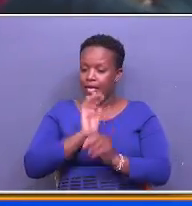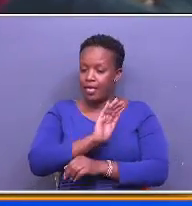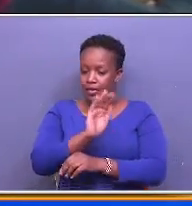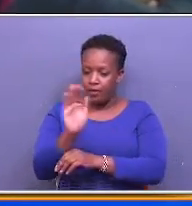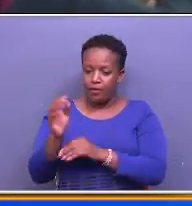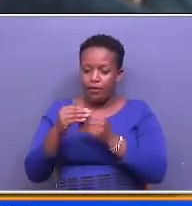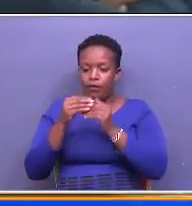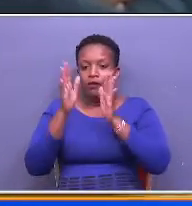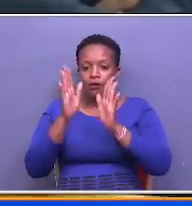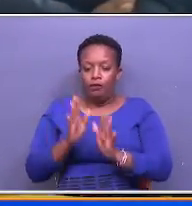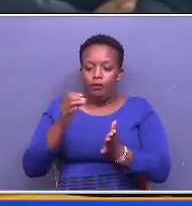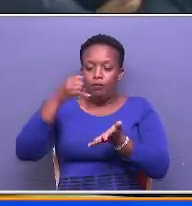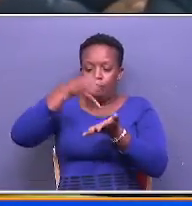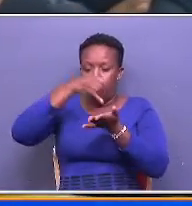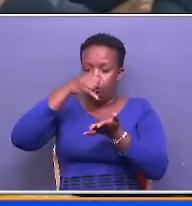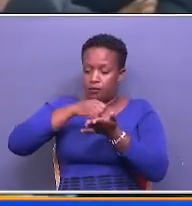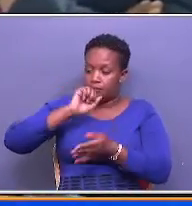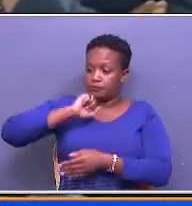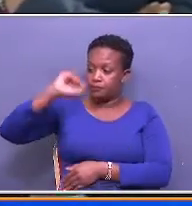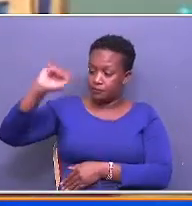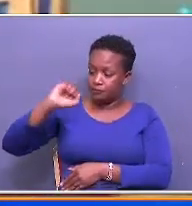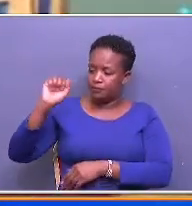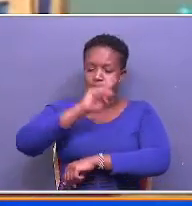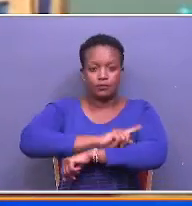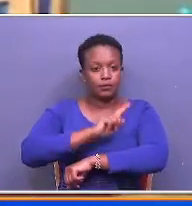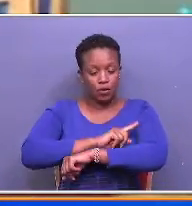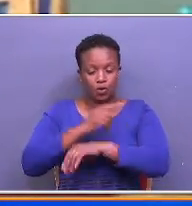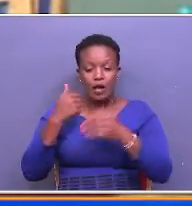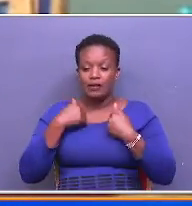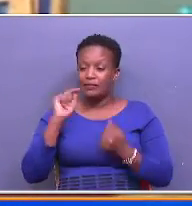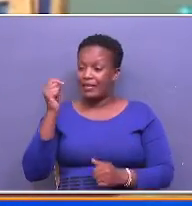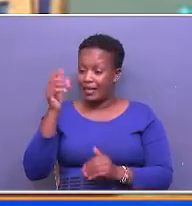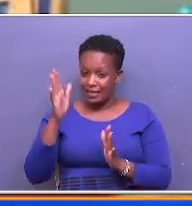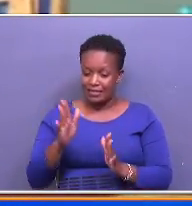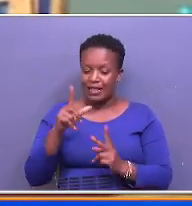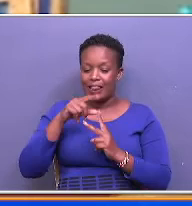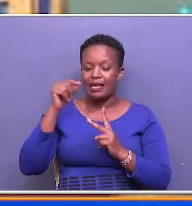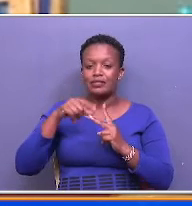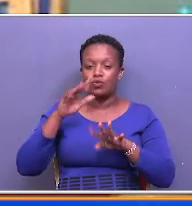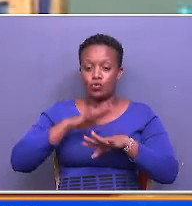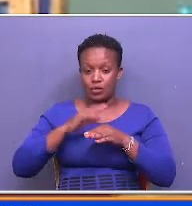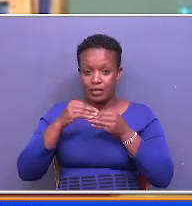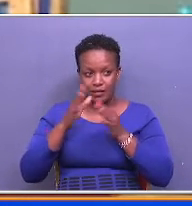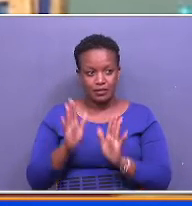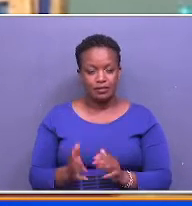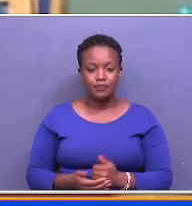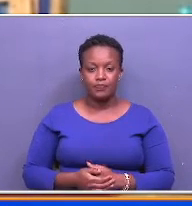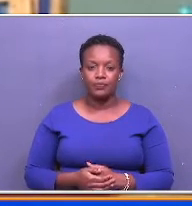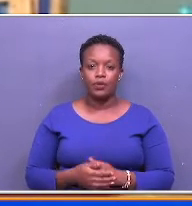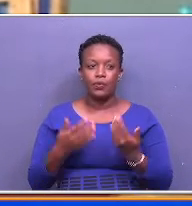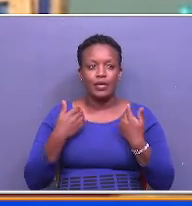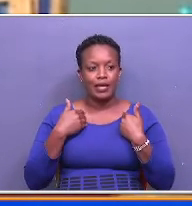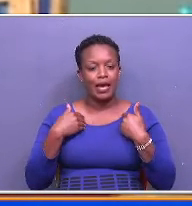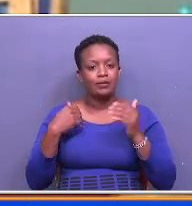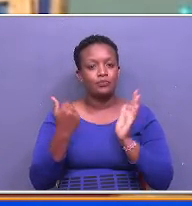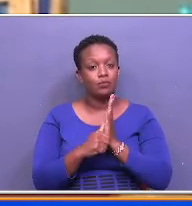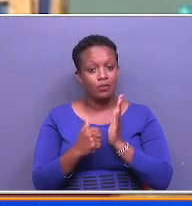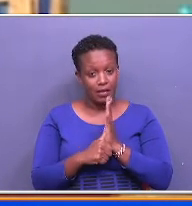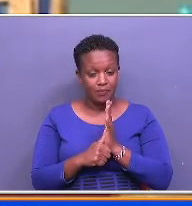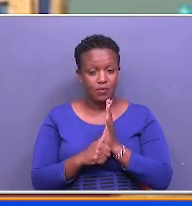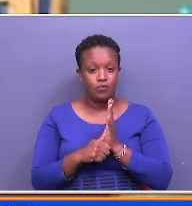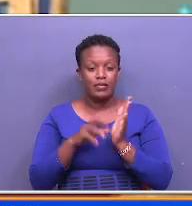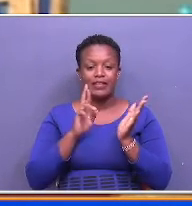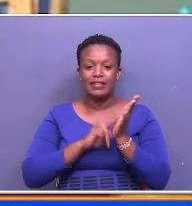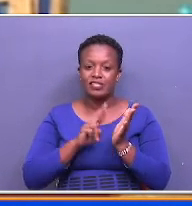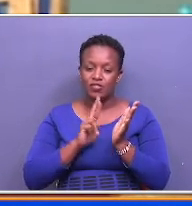day-to-day politics to ensure Kenyans elect good leaders. We've had issues with the registration of churches